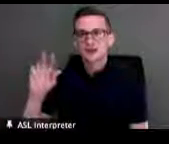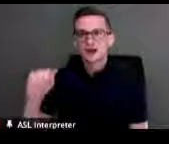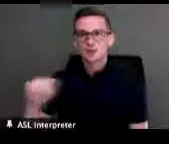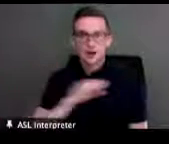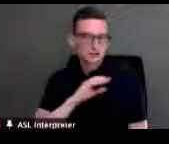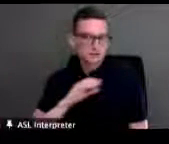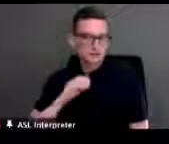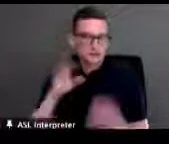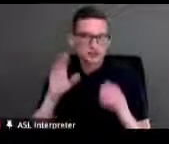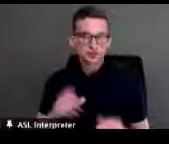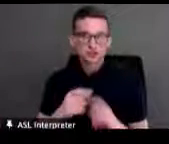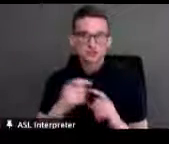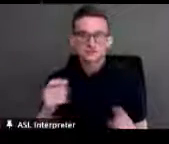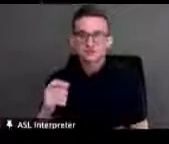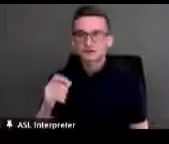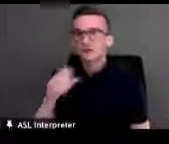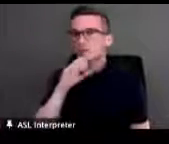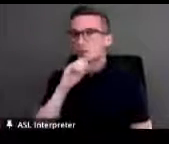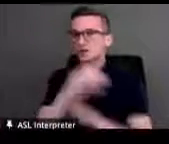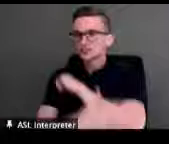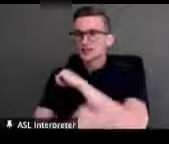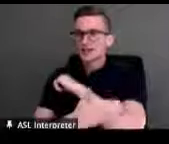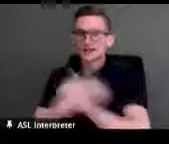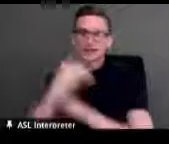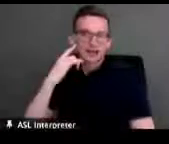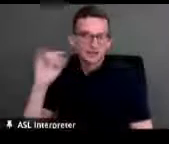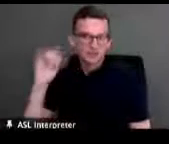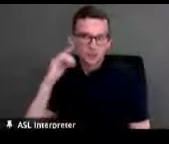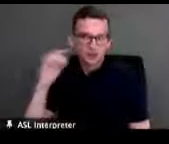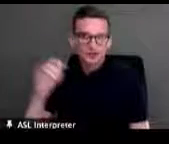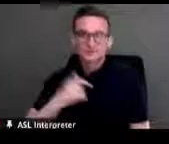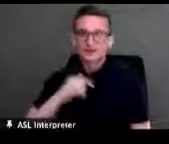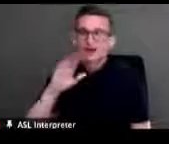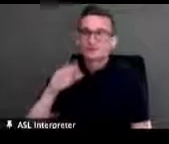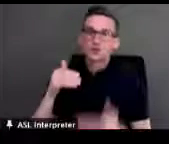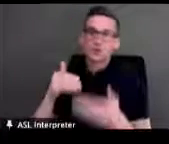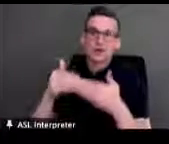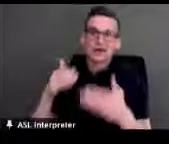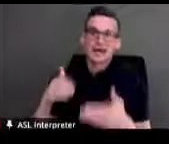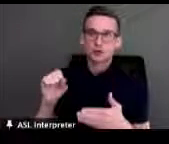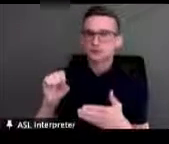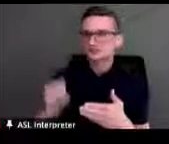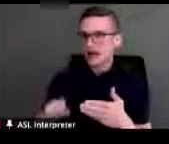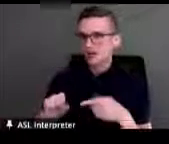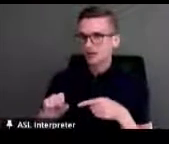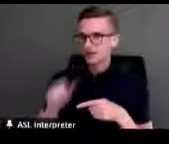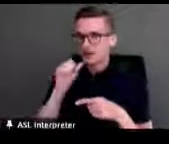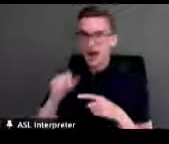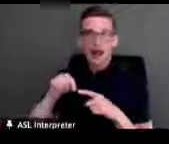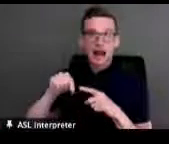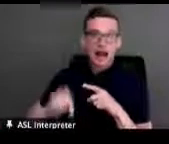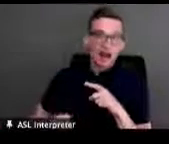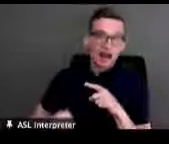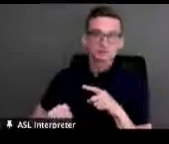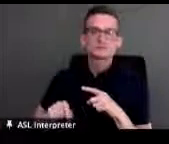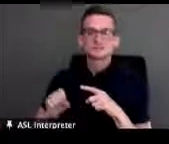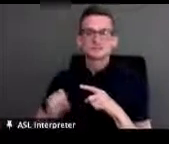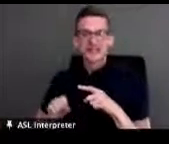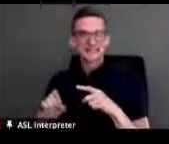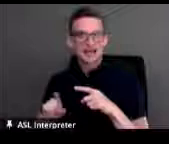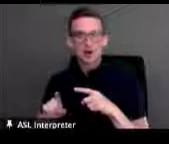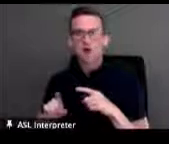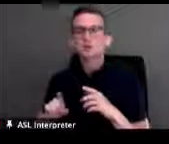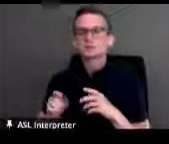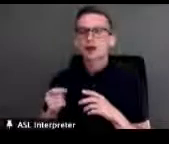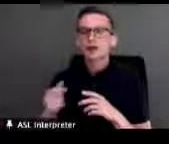from Orange County, California. So I am a neighbor to the south, although not the far south in San Diego. I'm a little bit